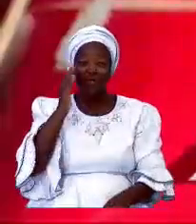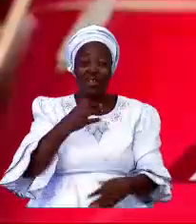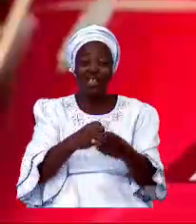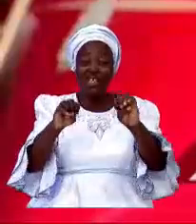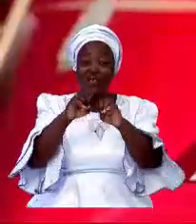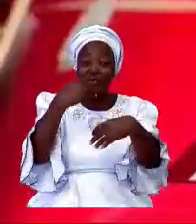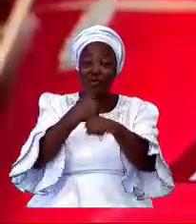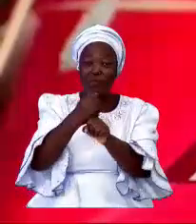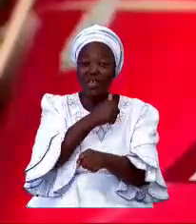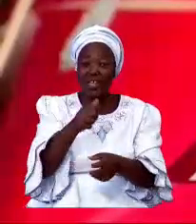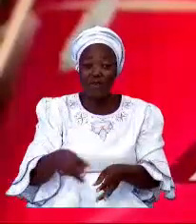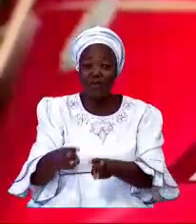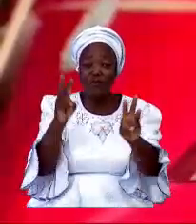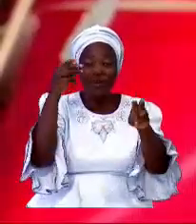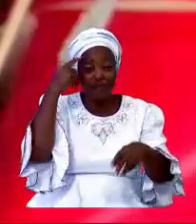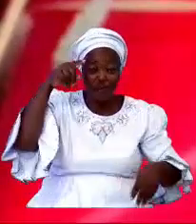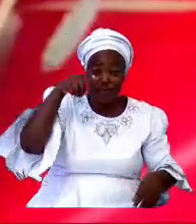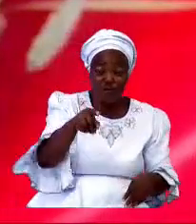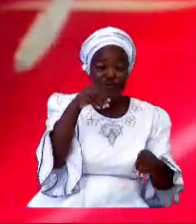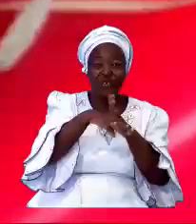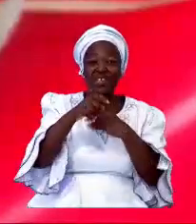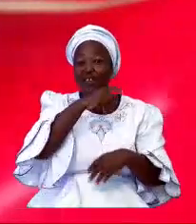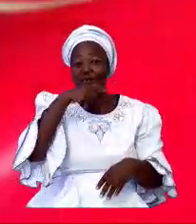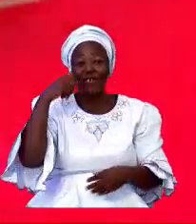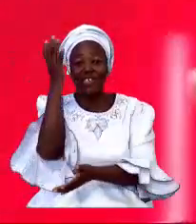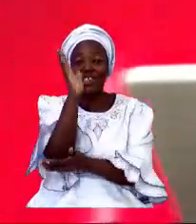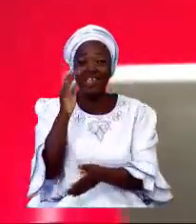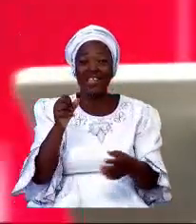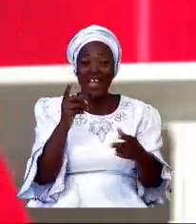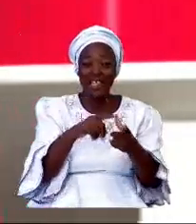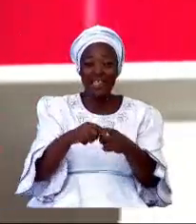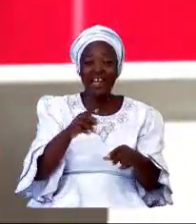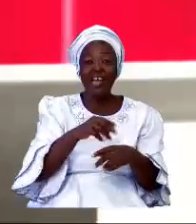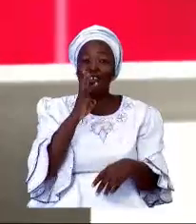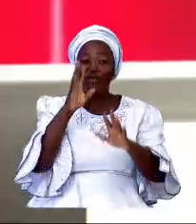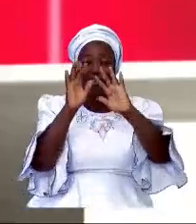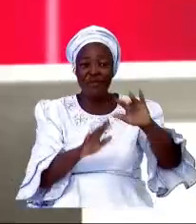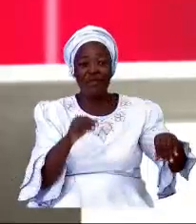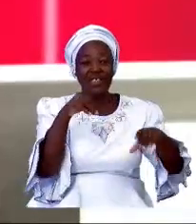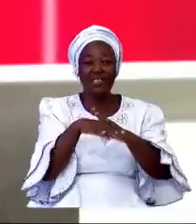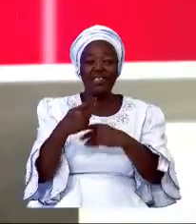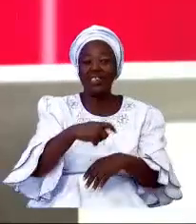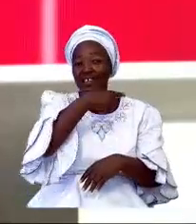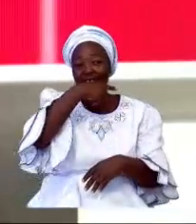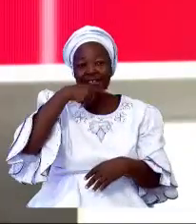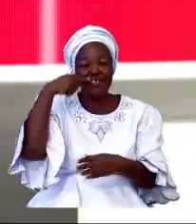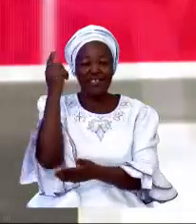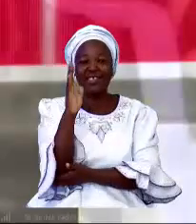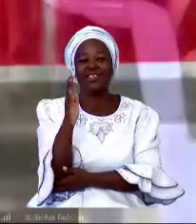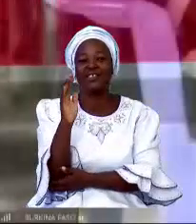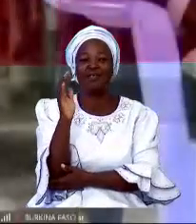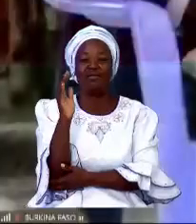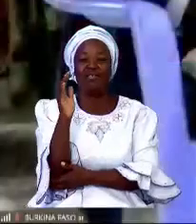shall ye not know it? I will even make a way for you in the wilderness